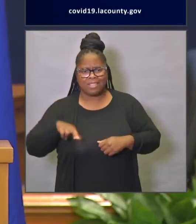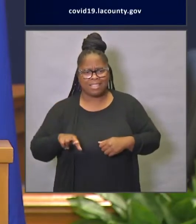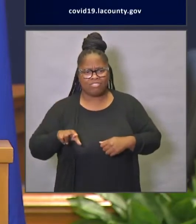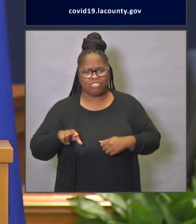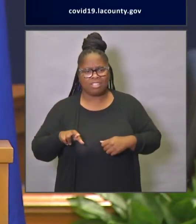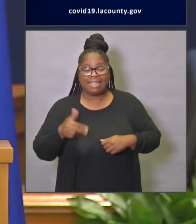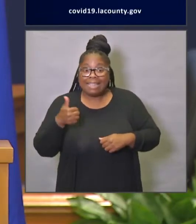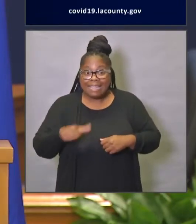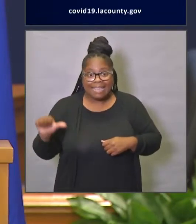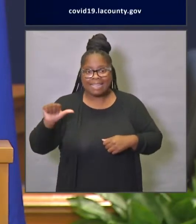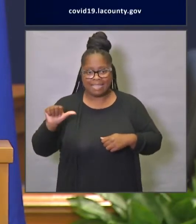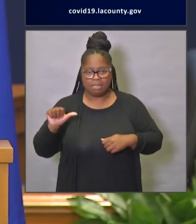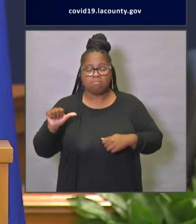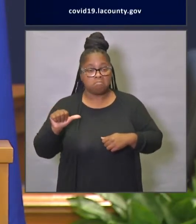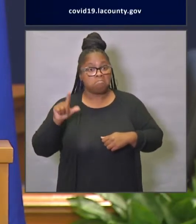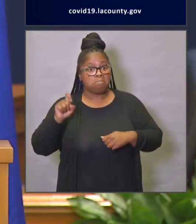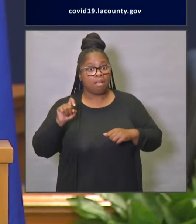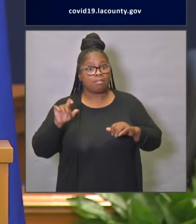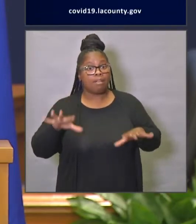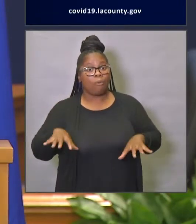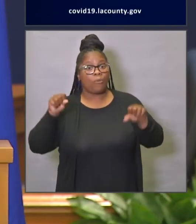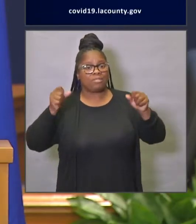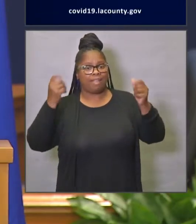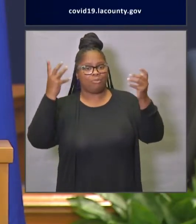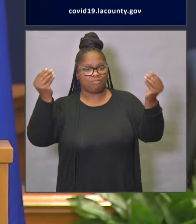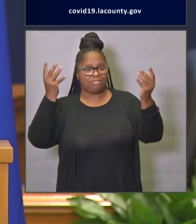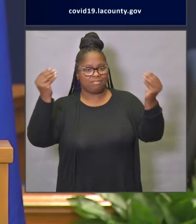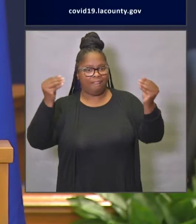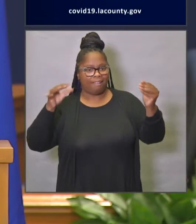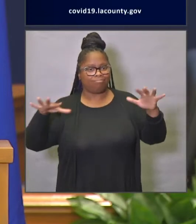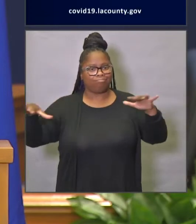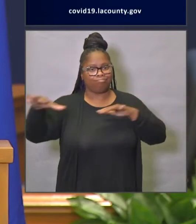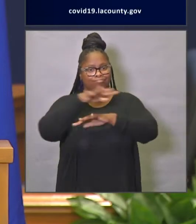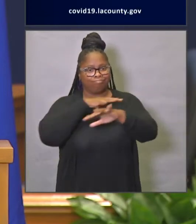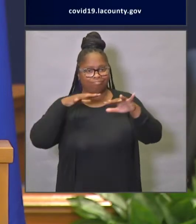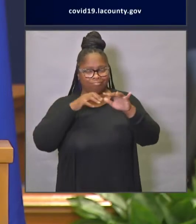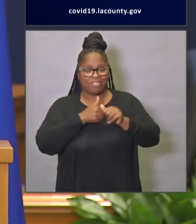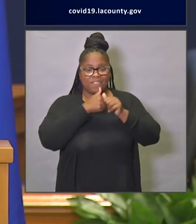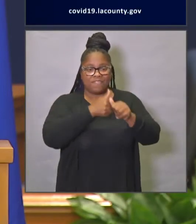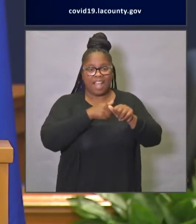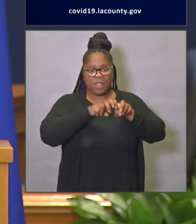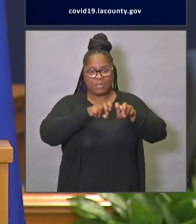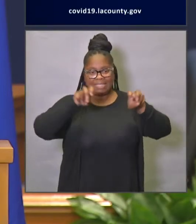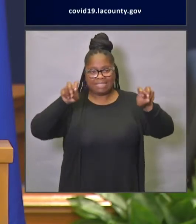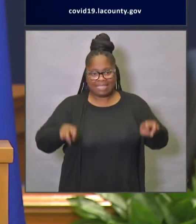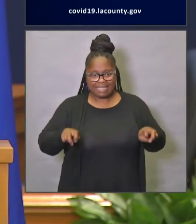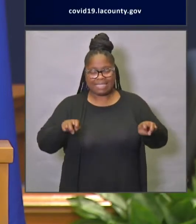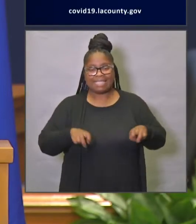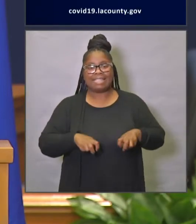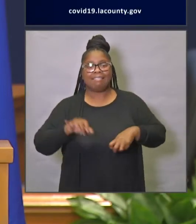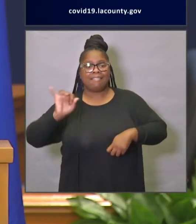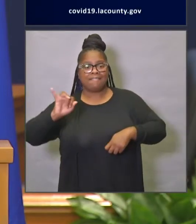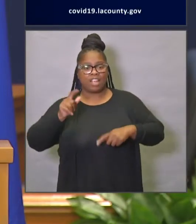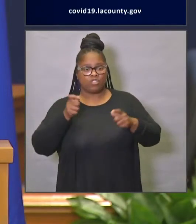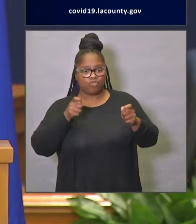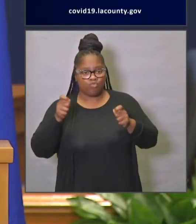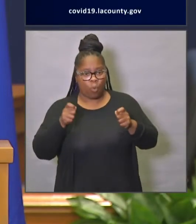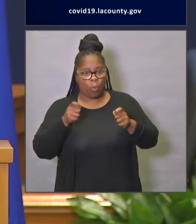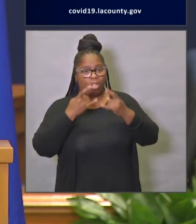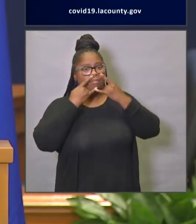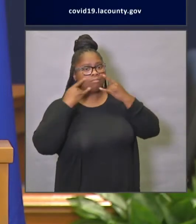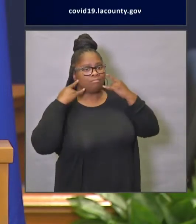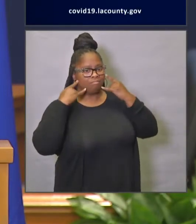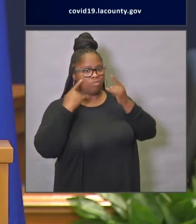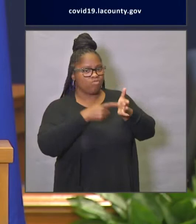need to be held outdoors with adherence to distancing, infection control, and face covering requirements. Please